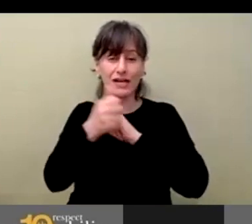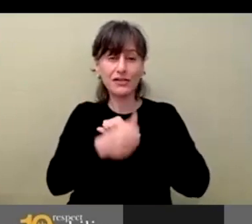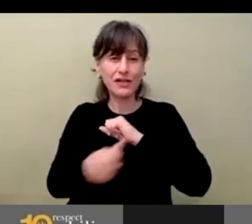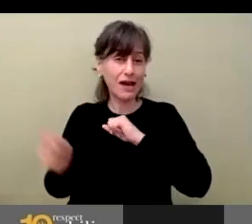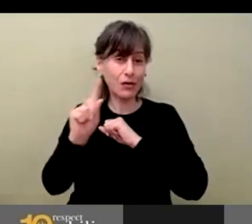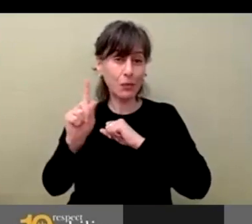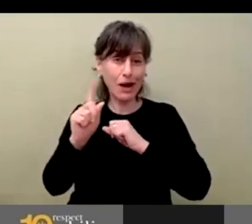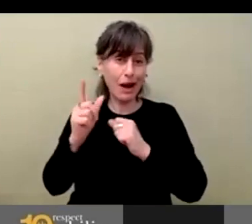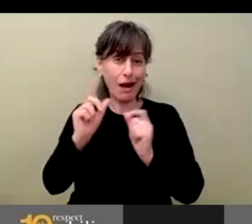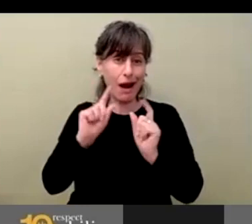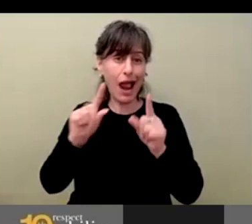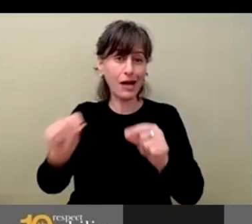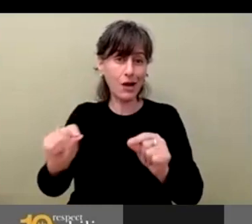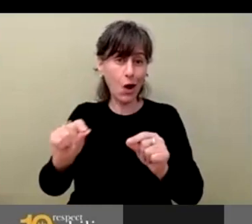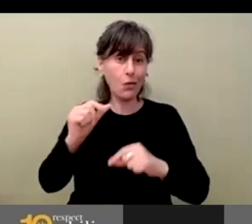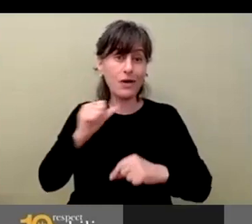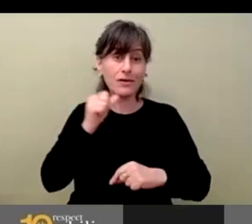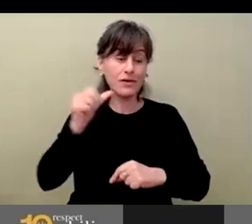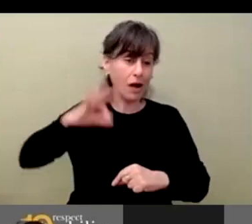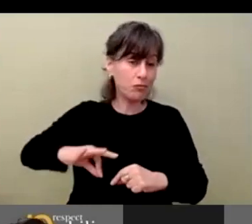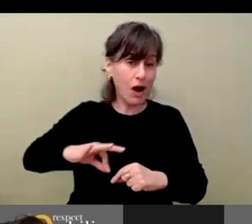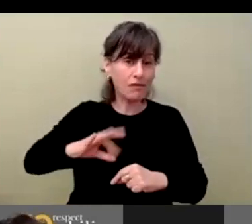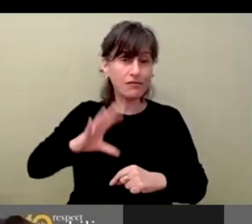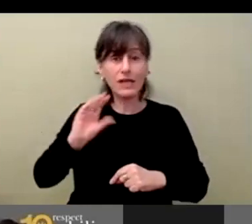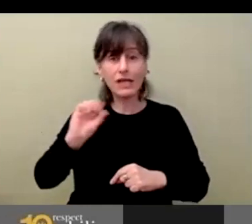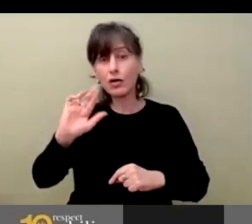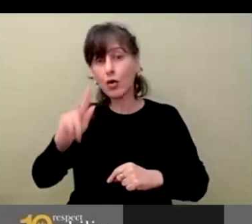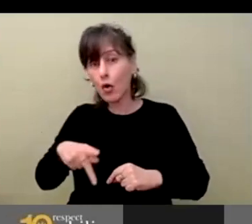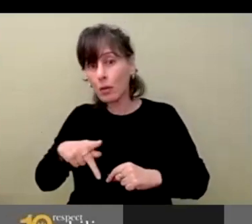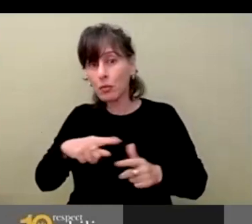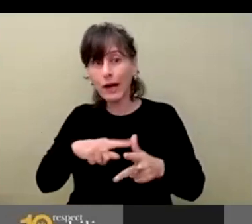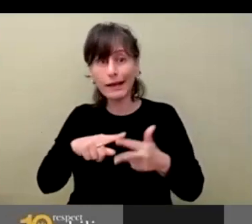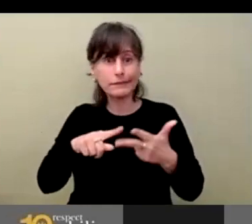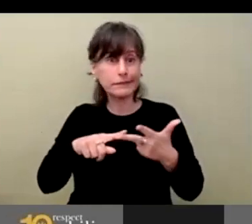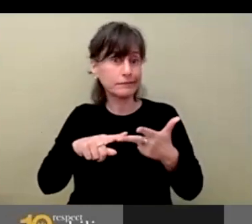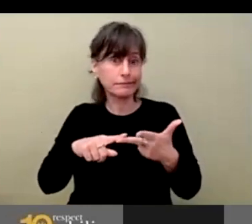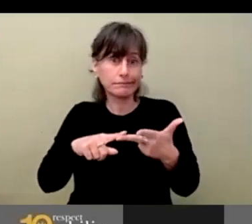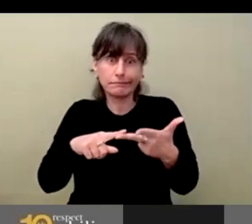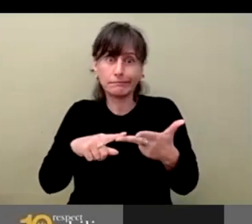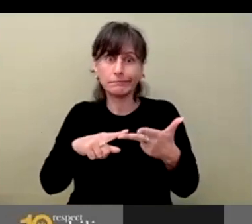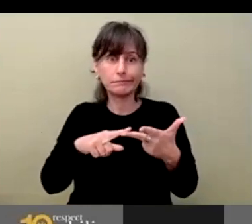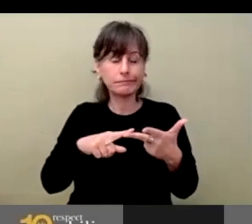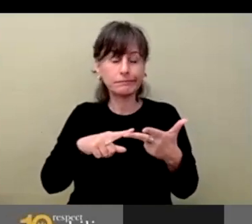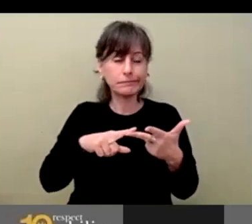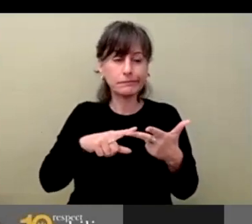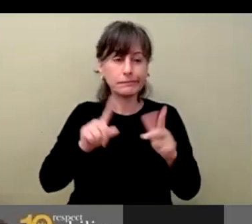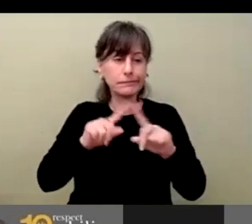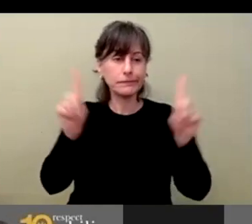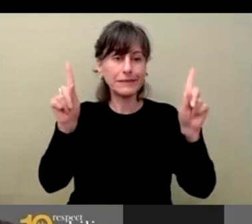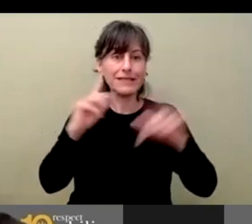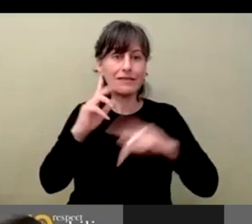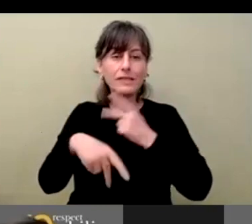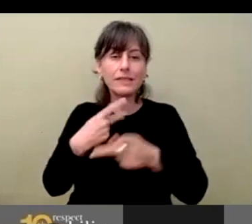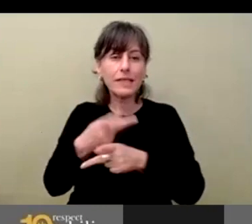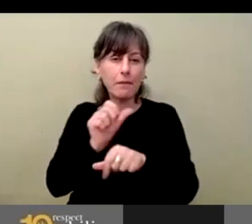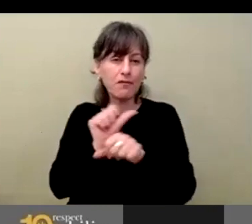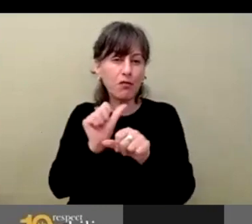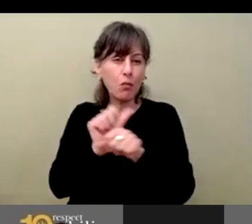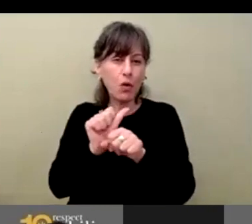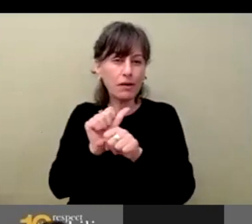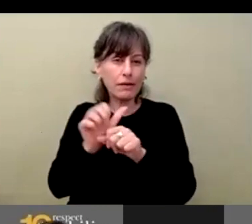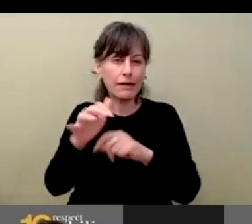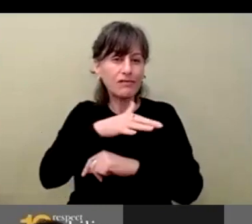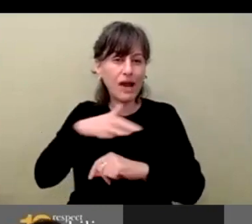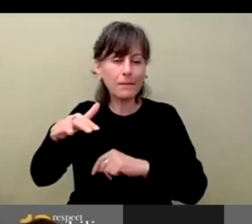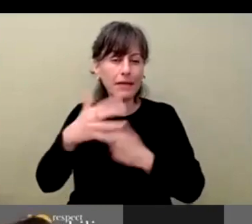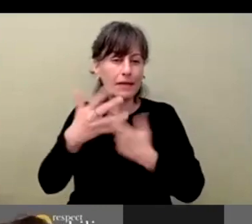whether it be in the nonprofit world, in the corporate world, in a different type of workplace setting. I think